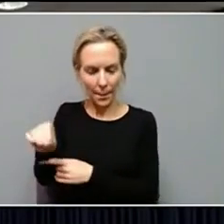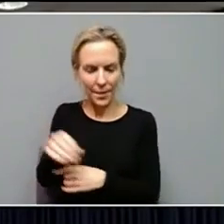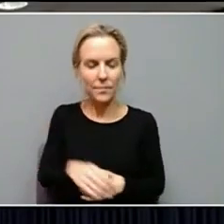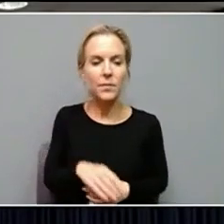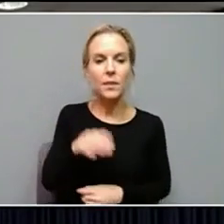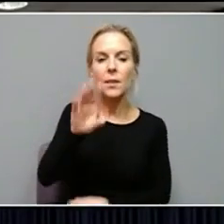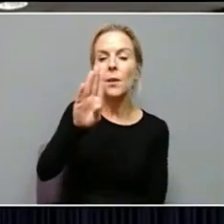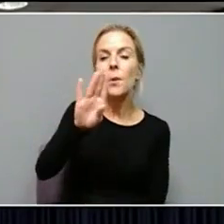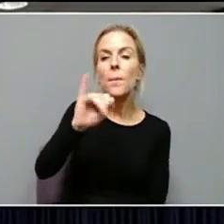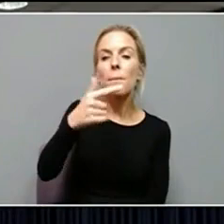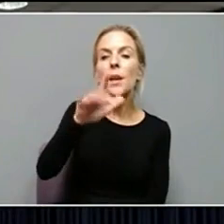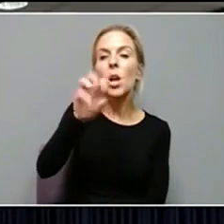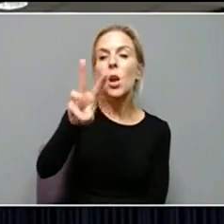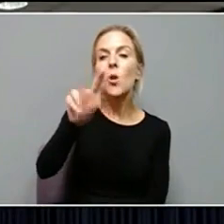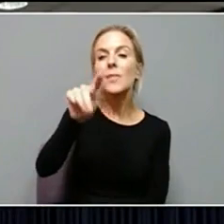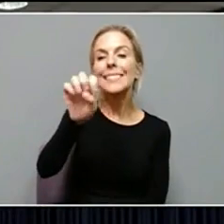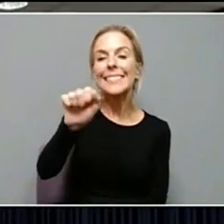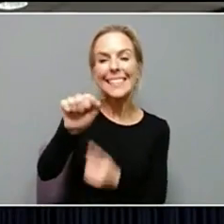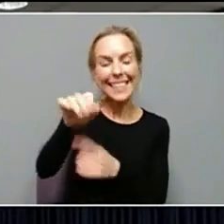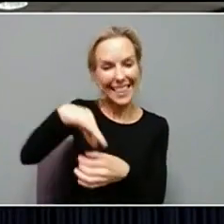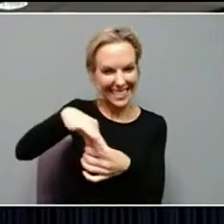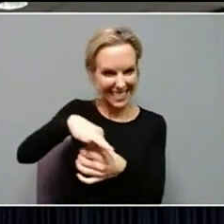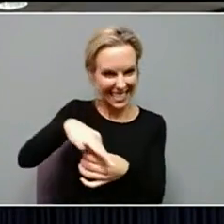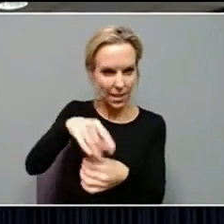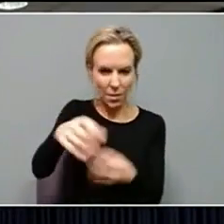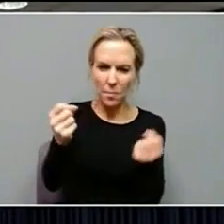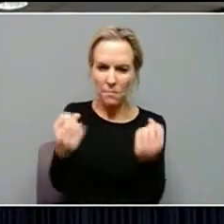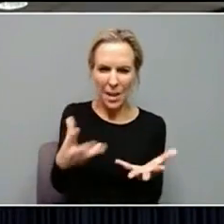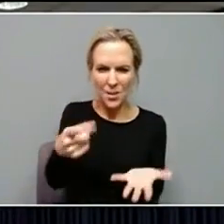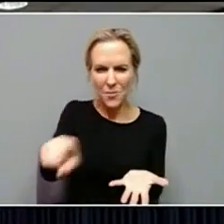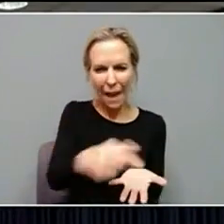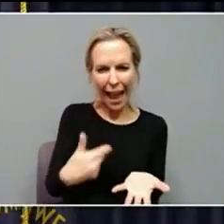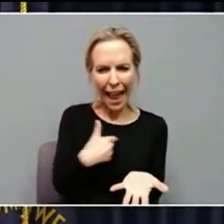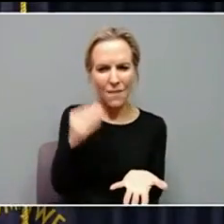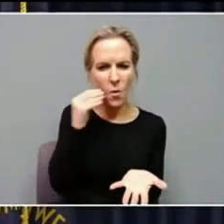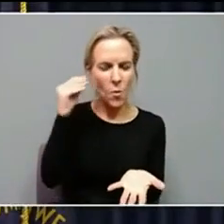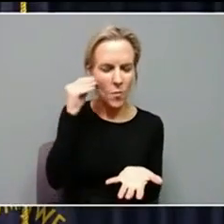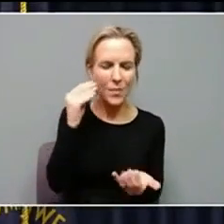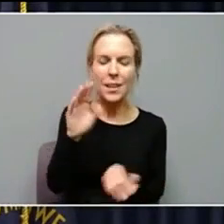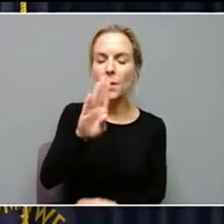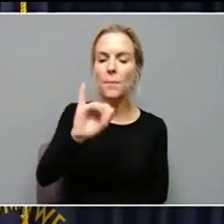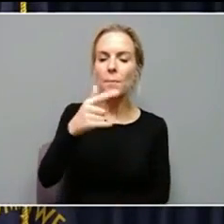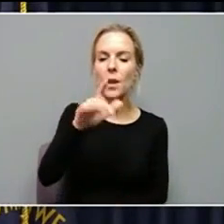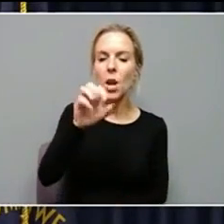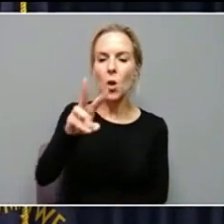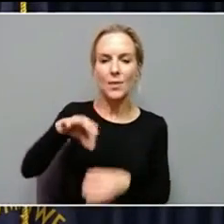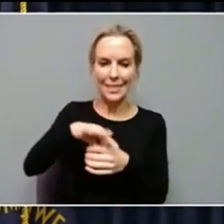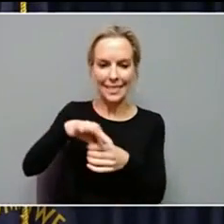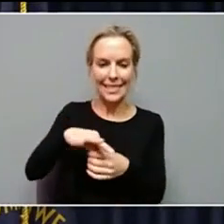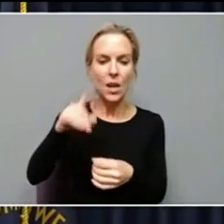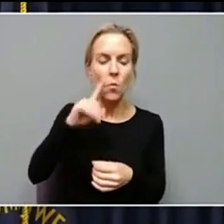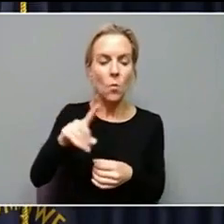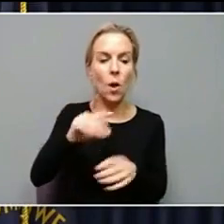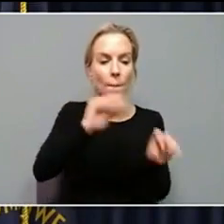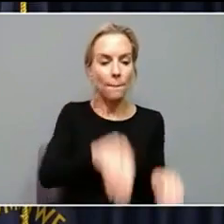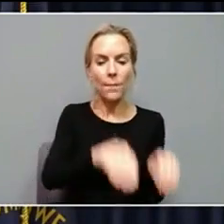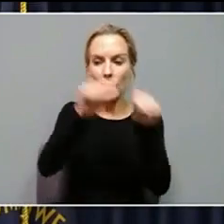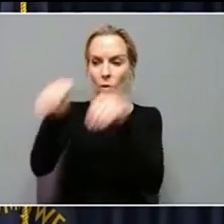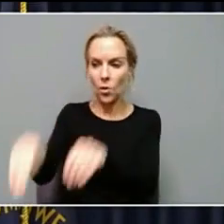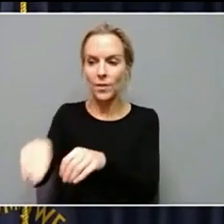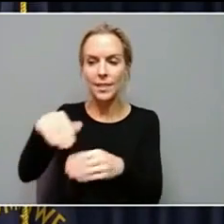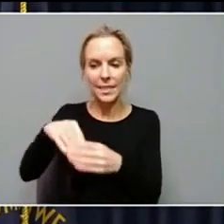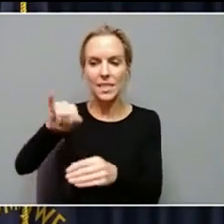A lot of y'all have this at home. Next up is Bigelow Tea, which is relocating and expanding in Jeffersontown.